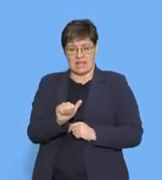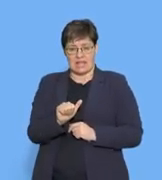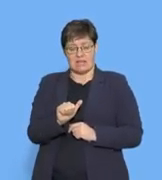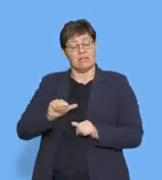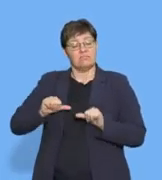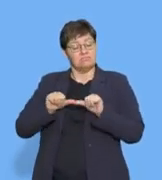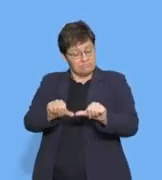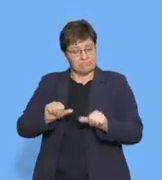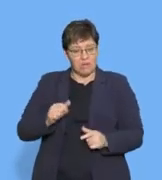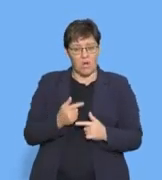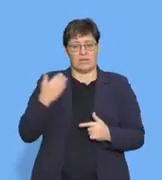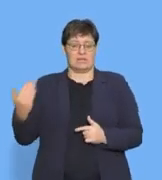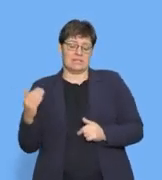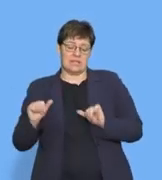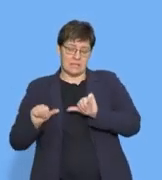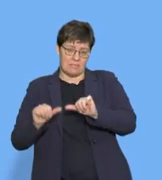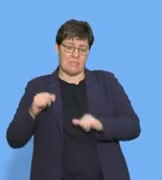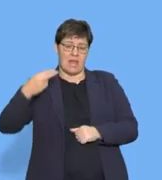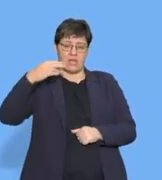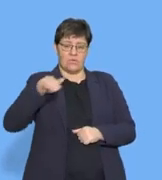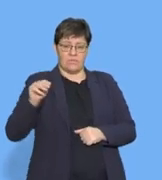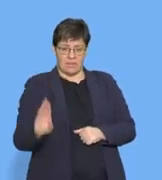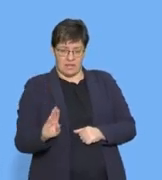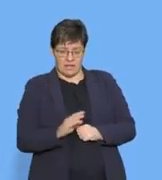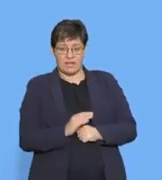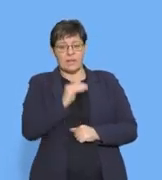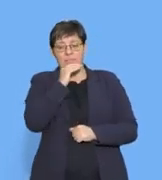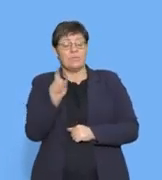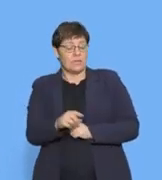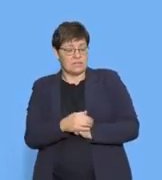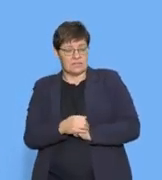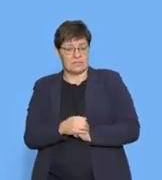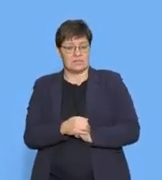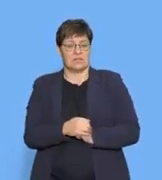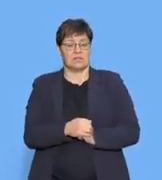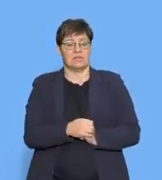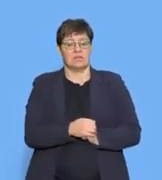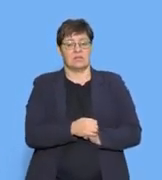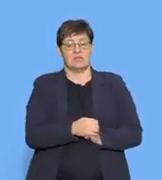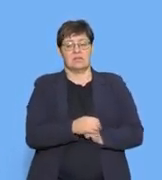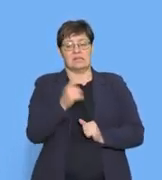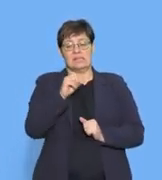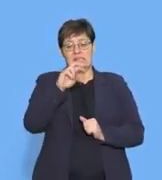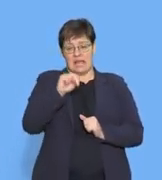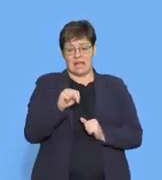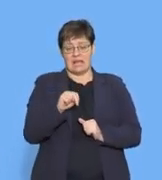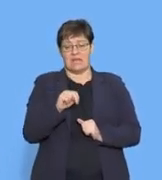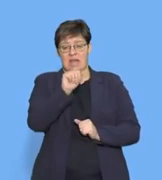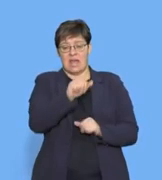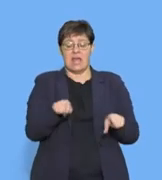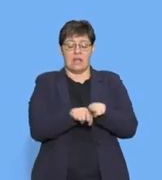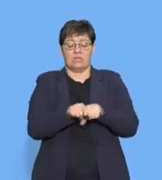with the sine of A, and we retain this H of B on this side. So what does it mean? It means